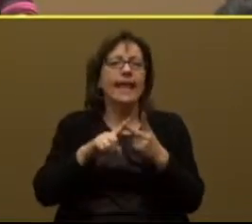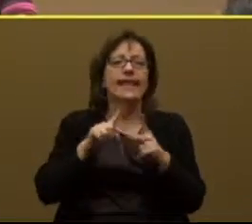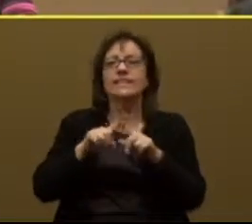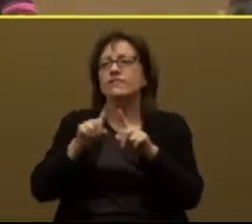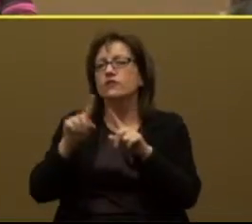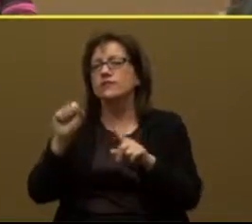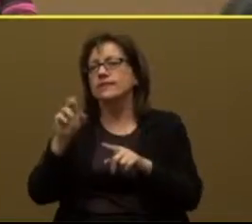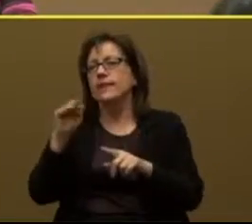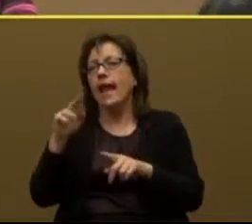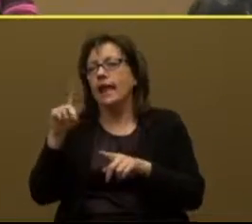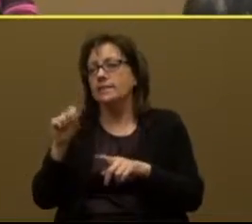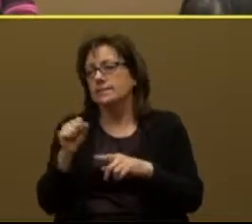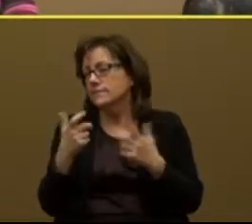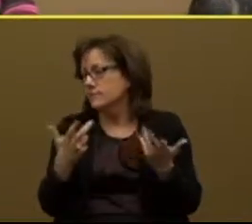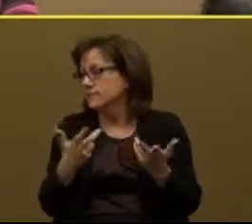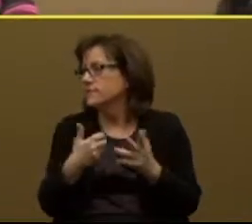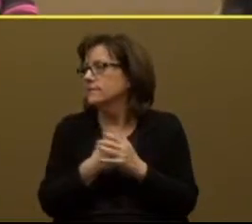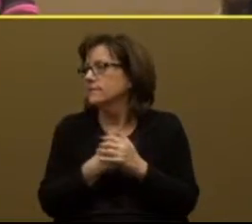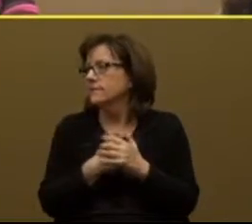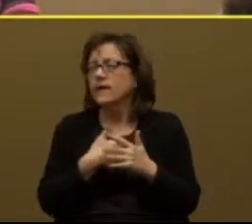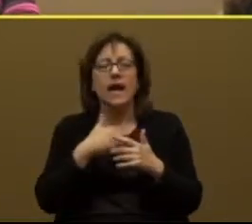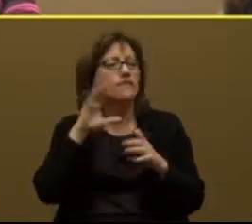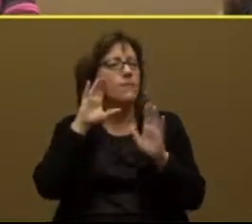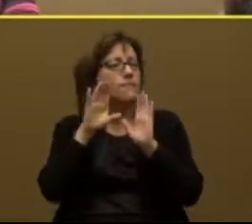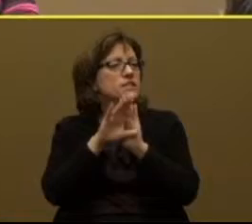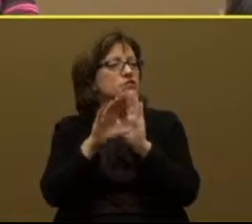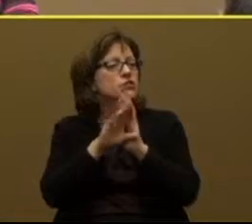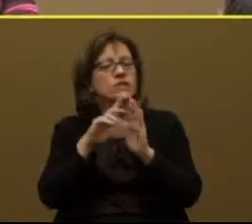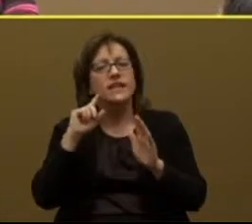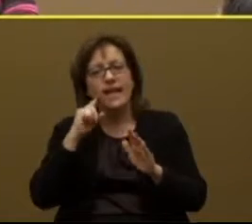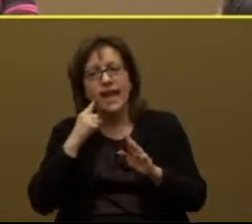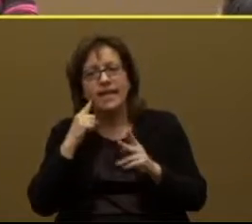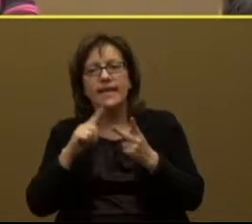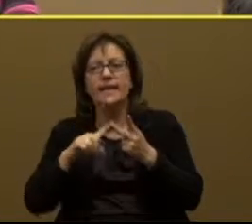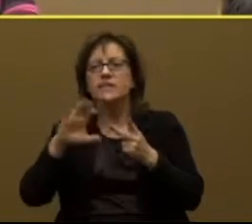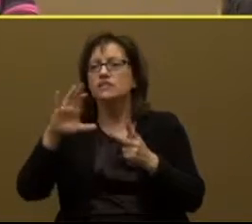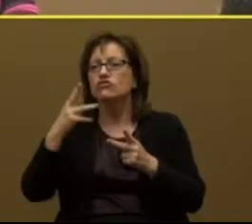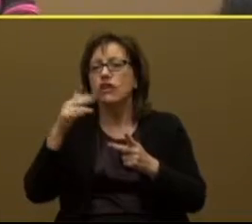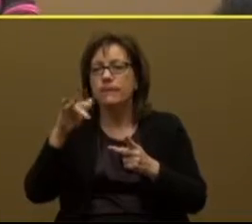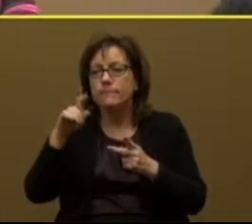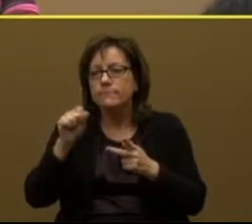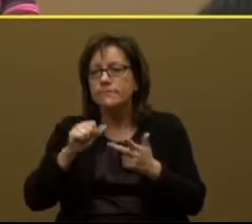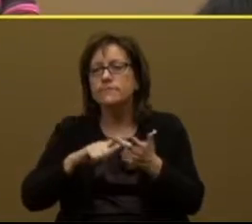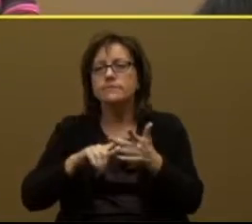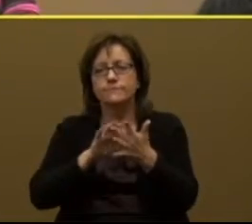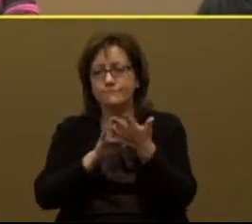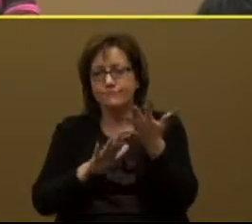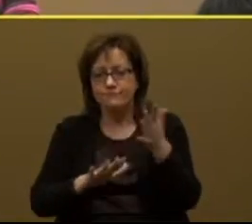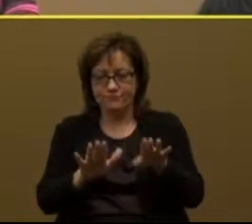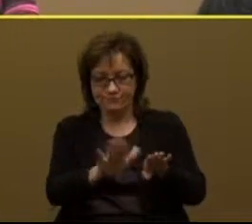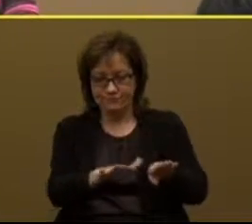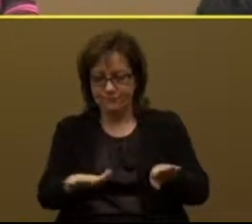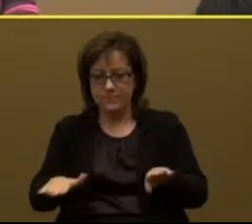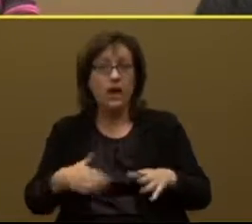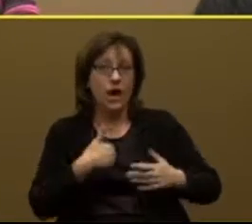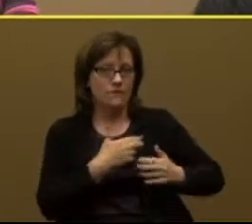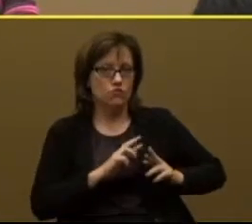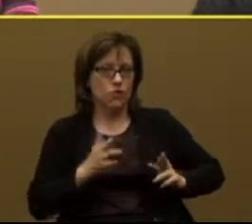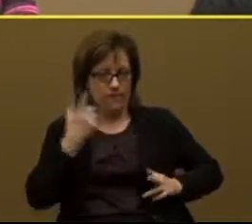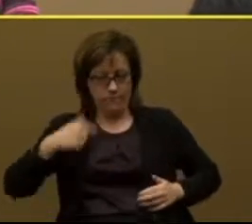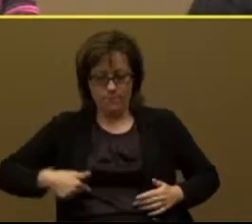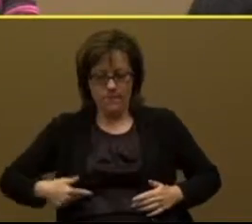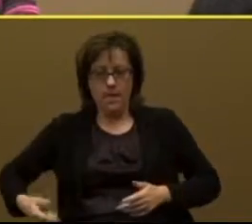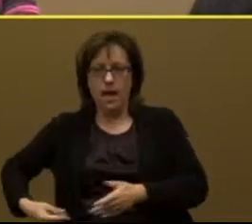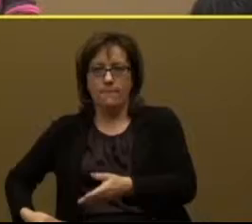which I had. Oh, they're on the floor. I have a picture of candy, I have a picture of chips, and I'm gonna have all of these materials right next to me, so